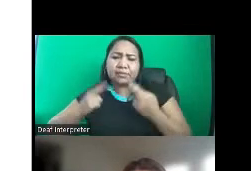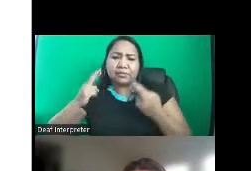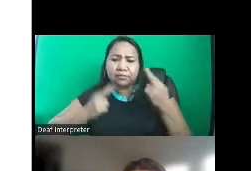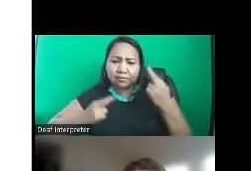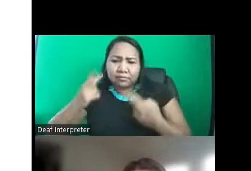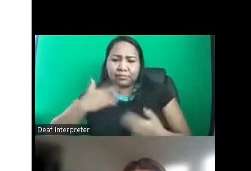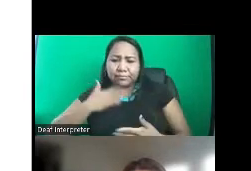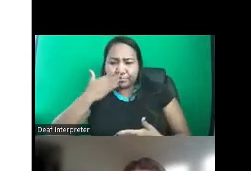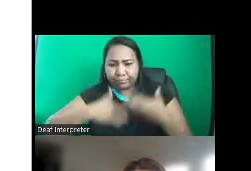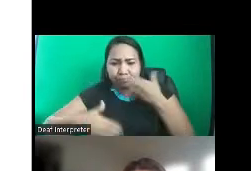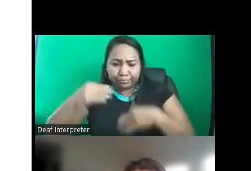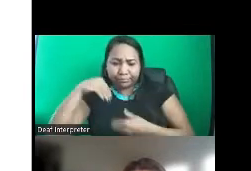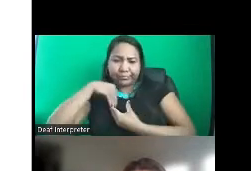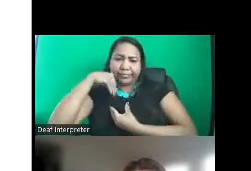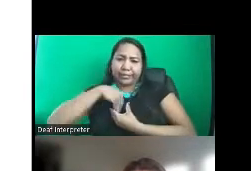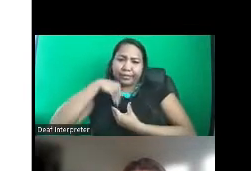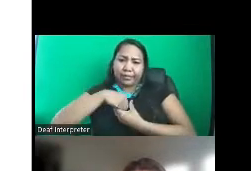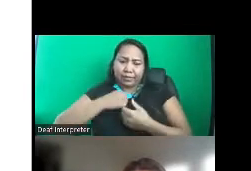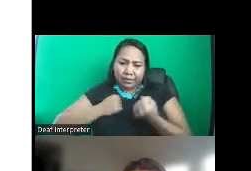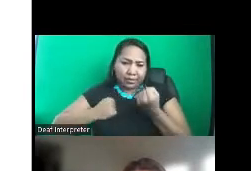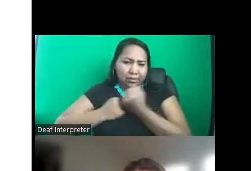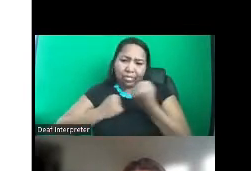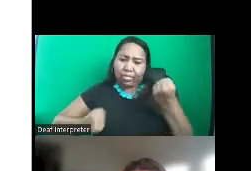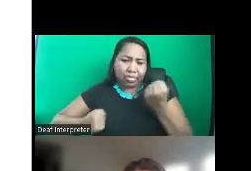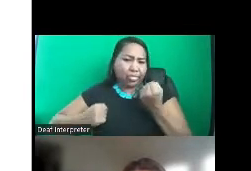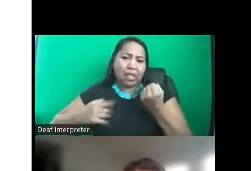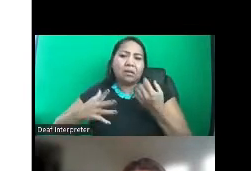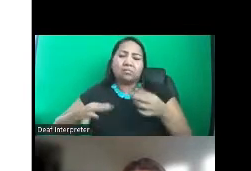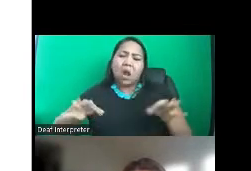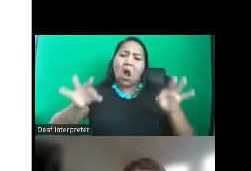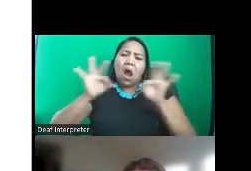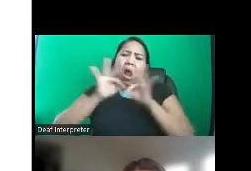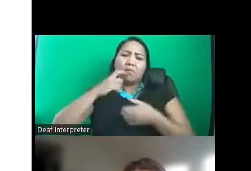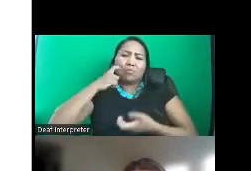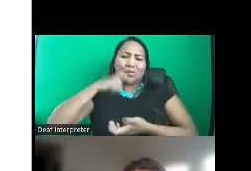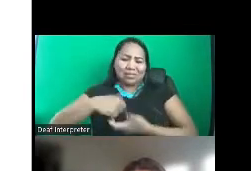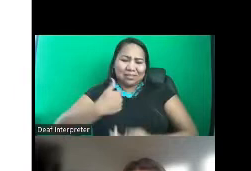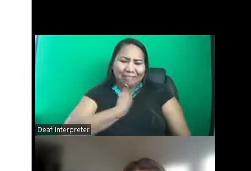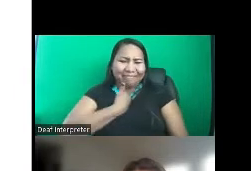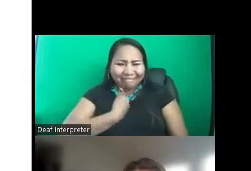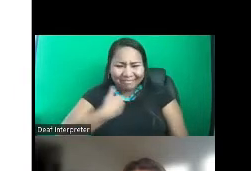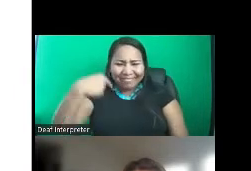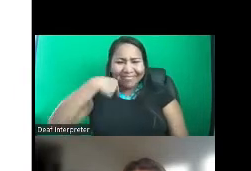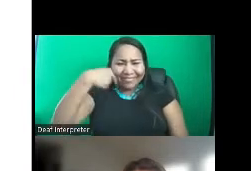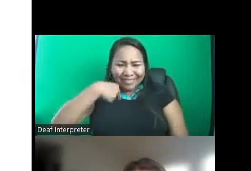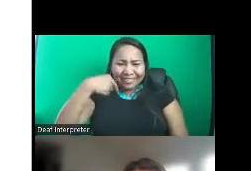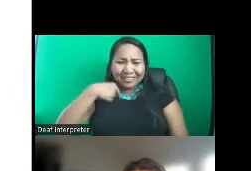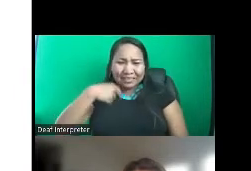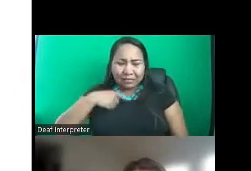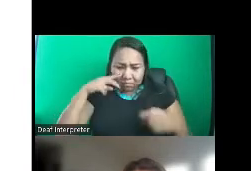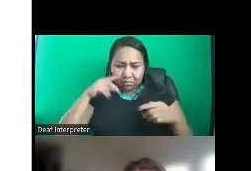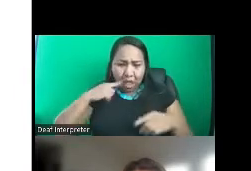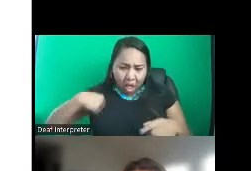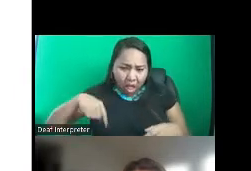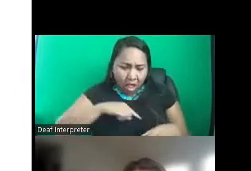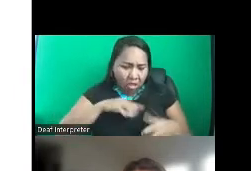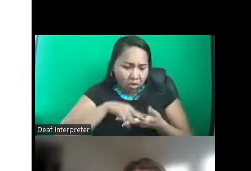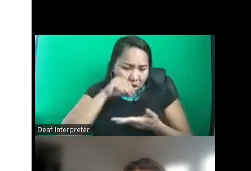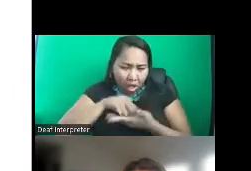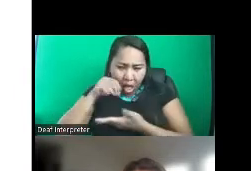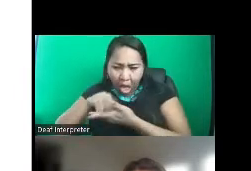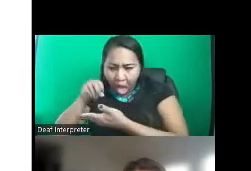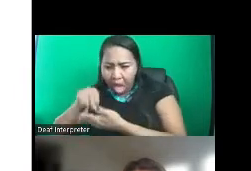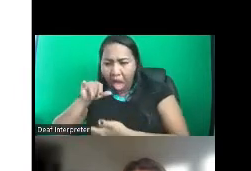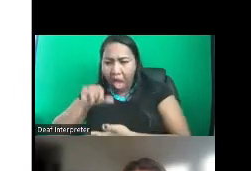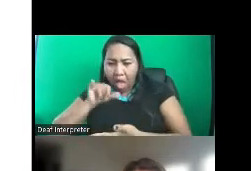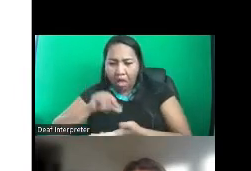meaningful and important that all of us in our cohort have taken that class before we move on to the, you know, the